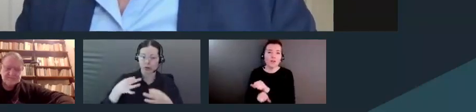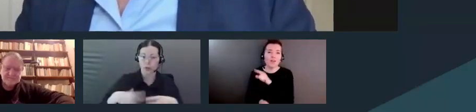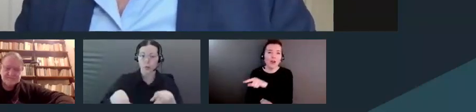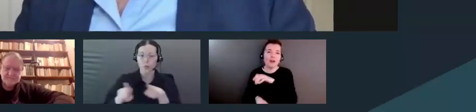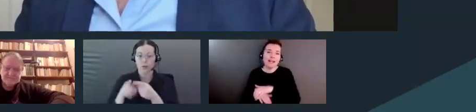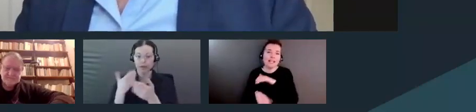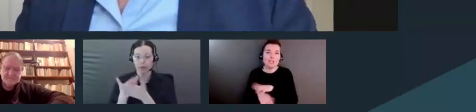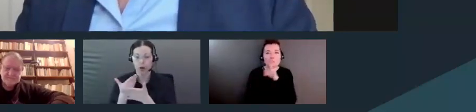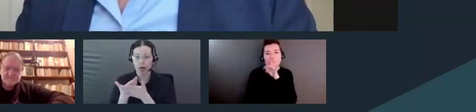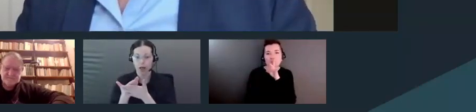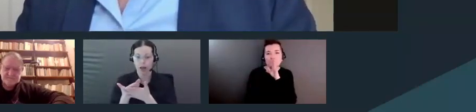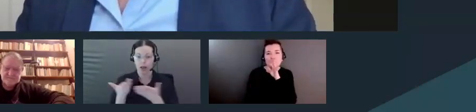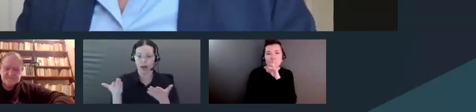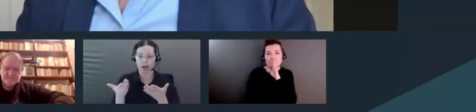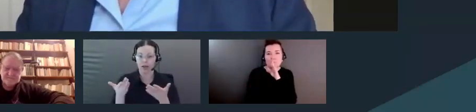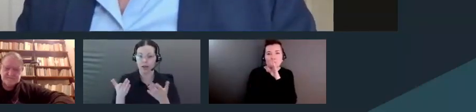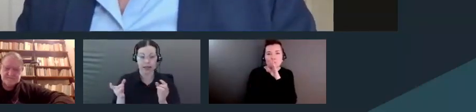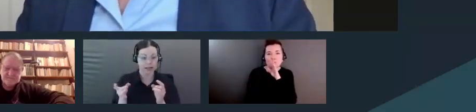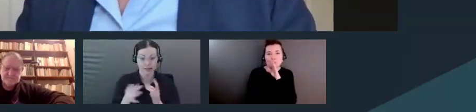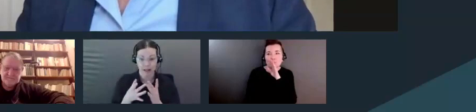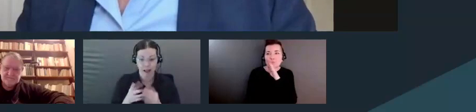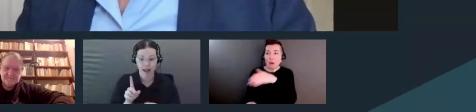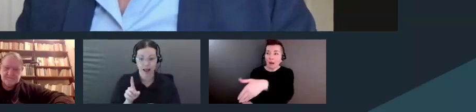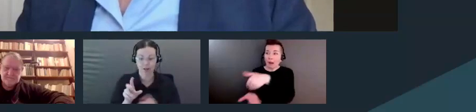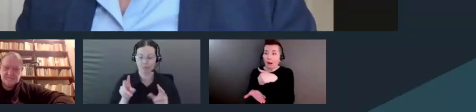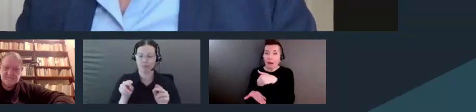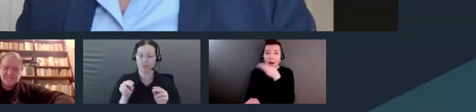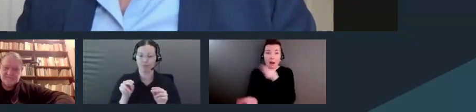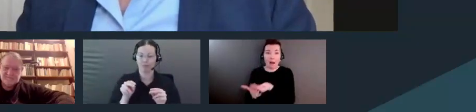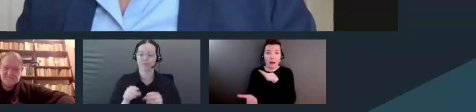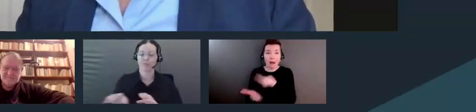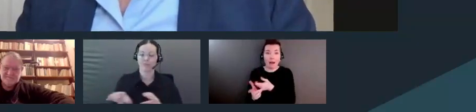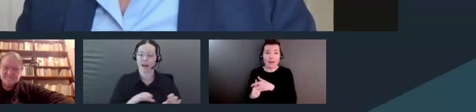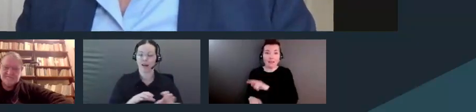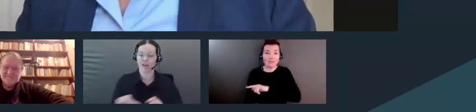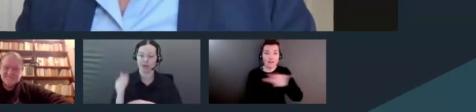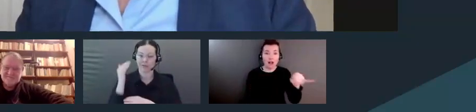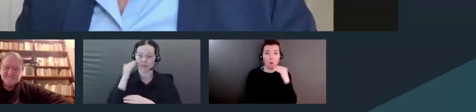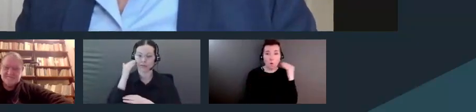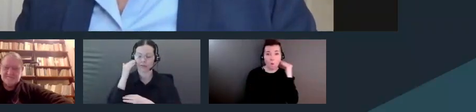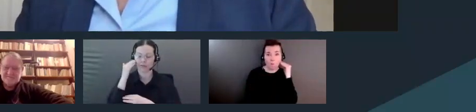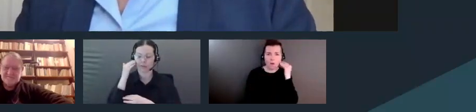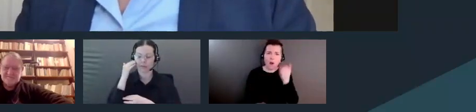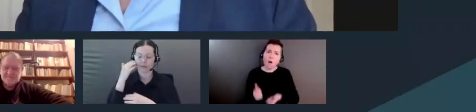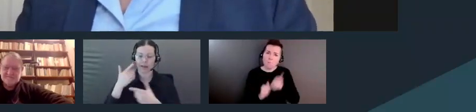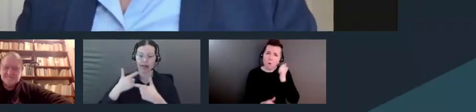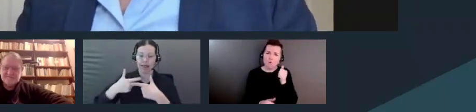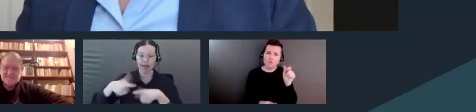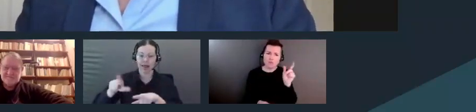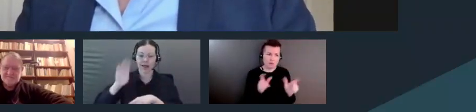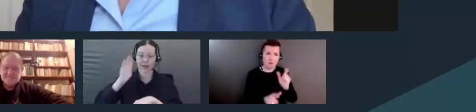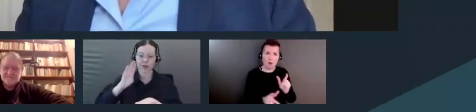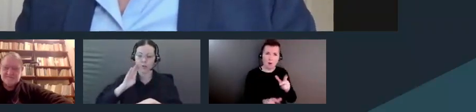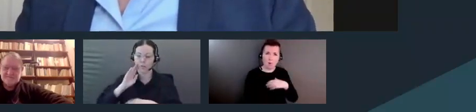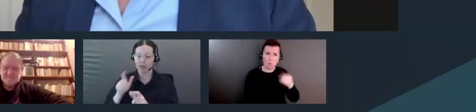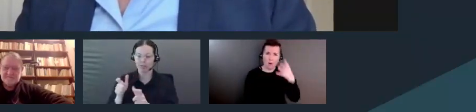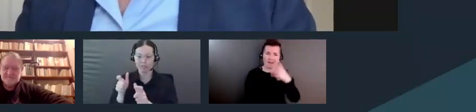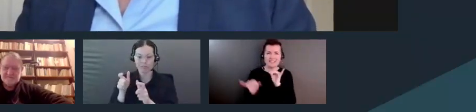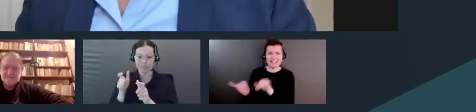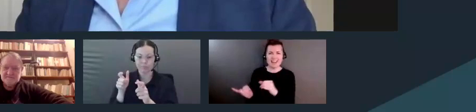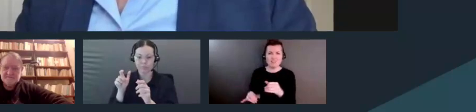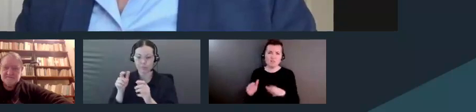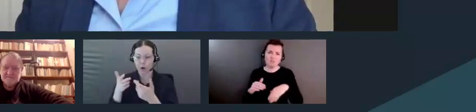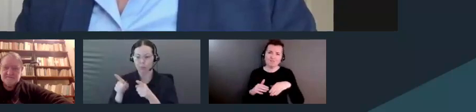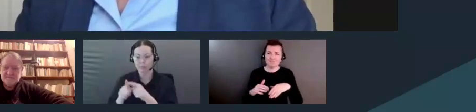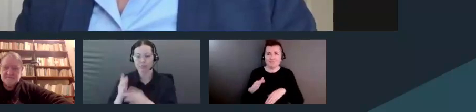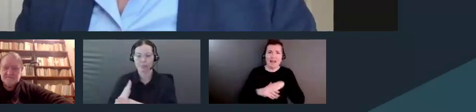fly home. Most of the Inuit in Nunavut don't stay long, 2 years. For them, it's almost a suburb of